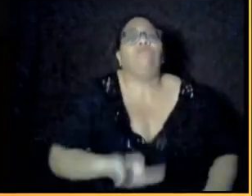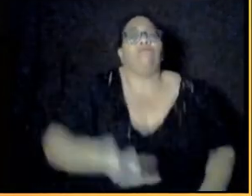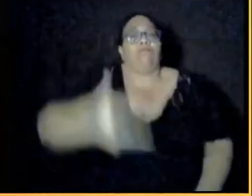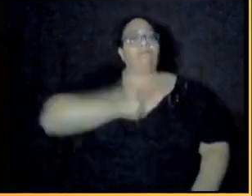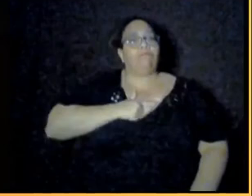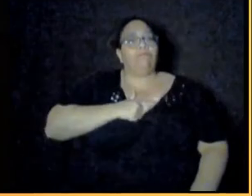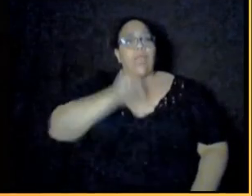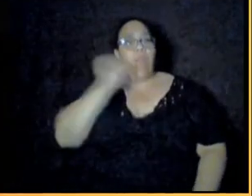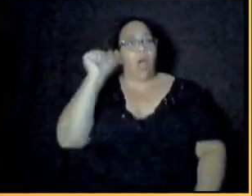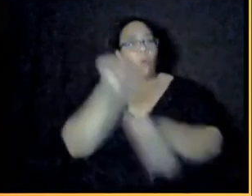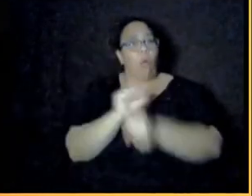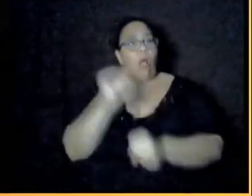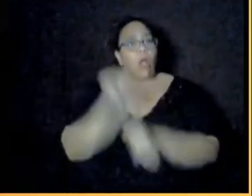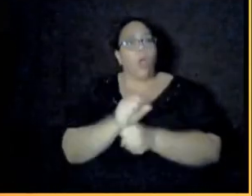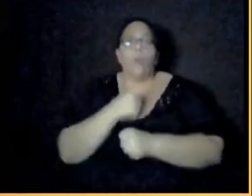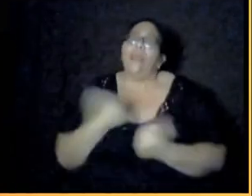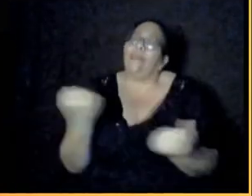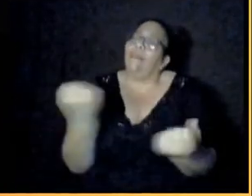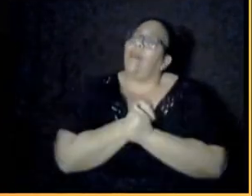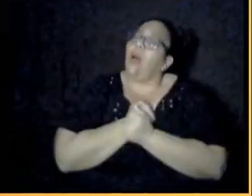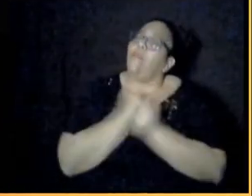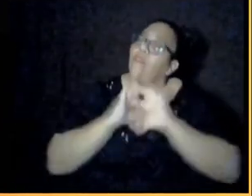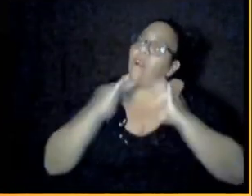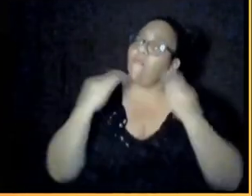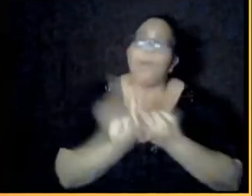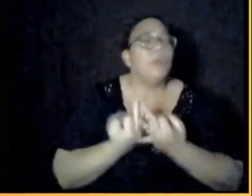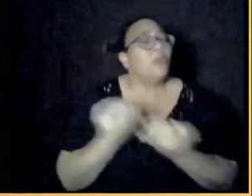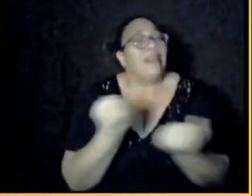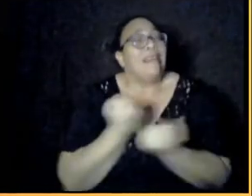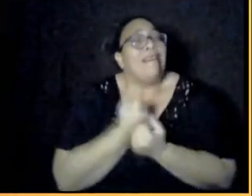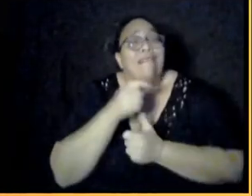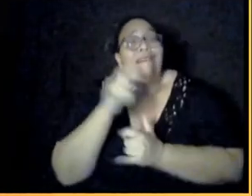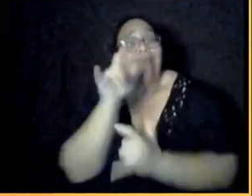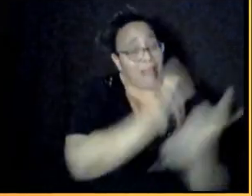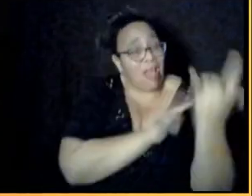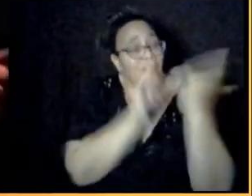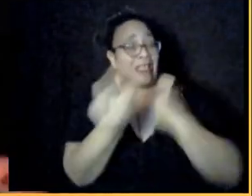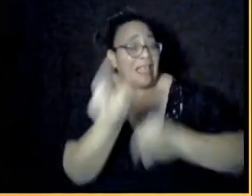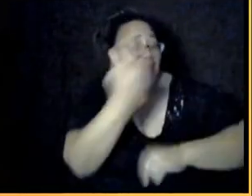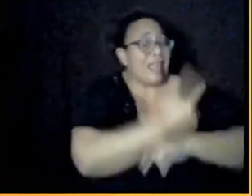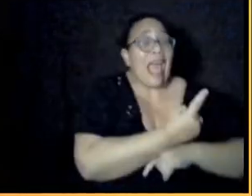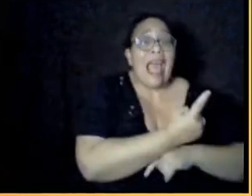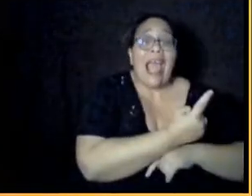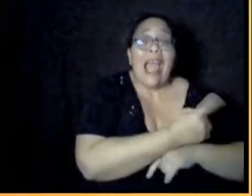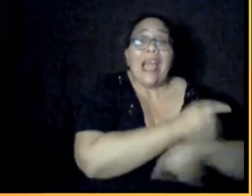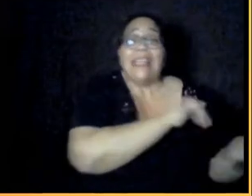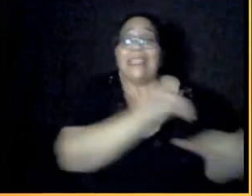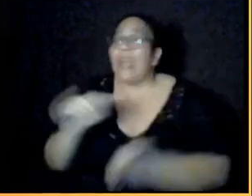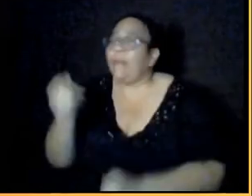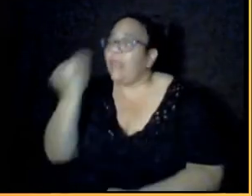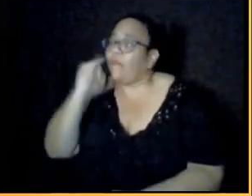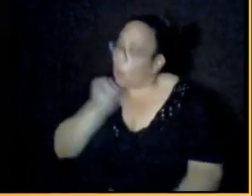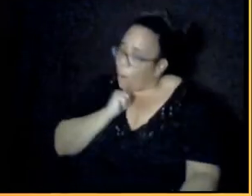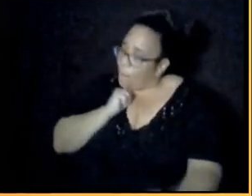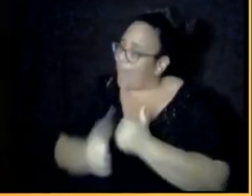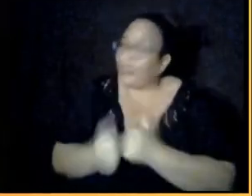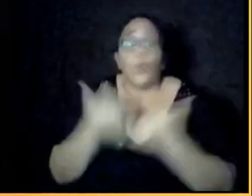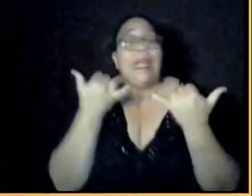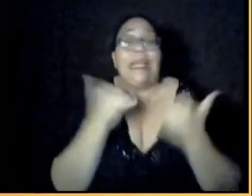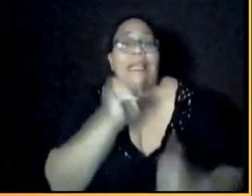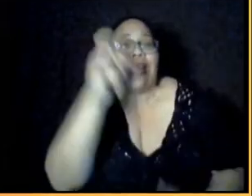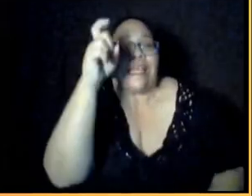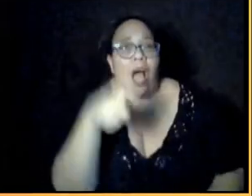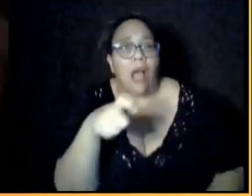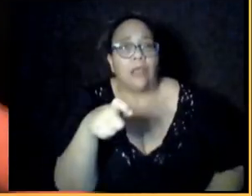the love of our families. We need lovers in the daytime, even if we don't pass. We need not to be outed